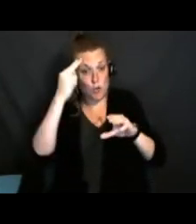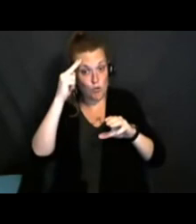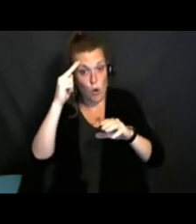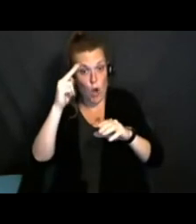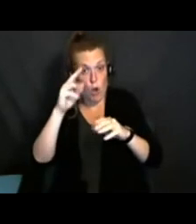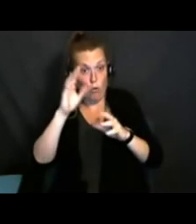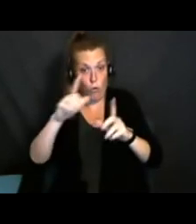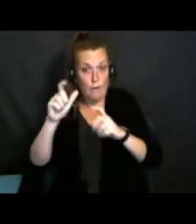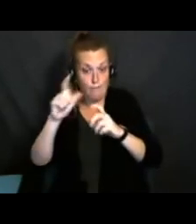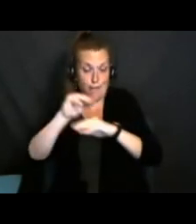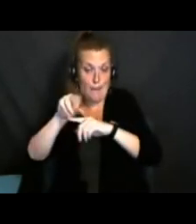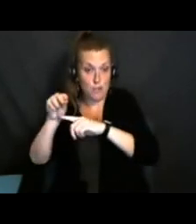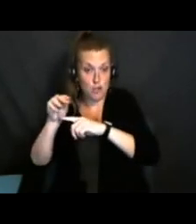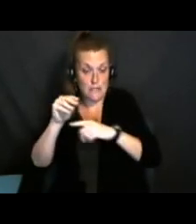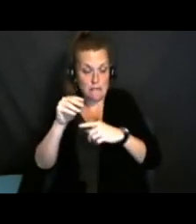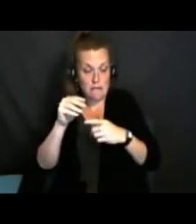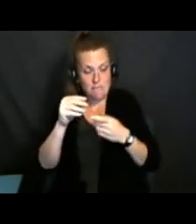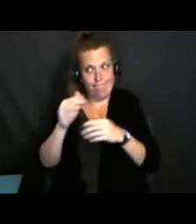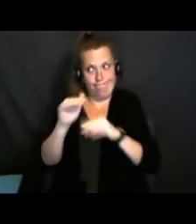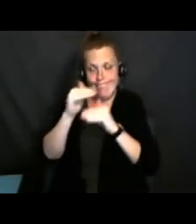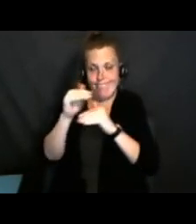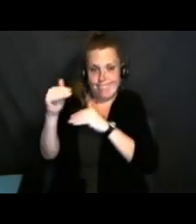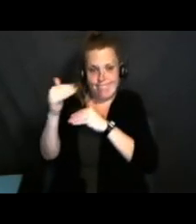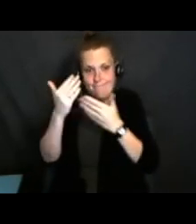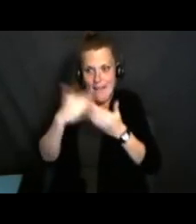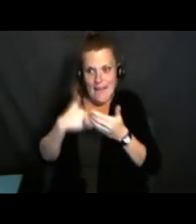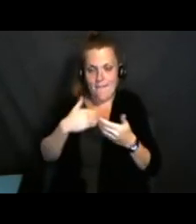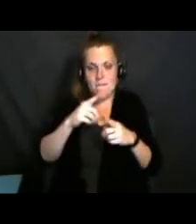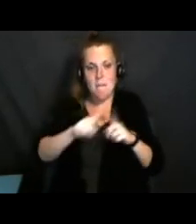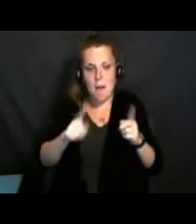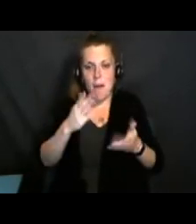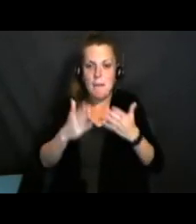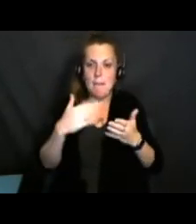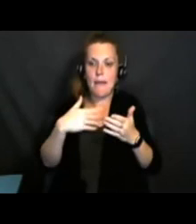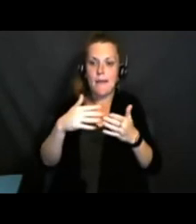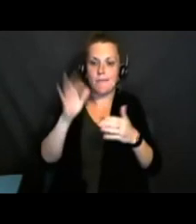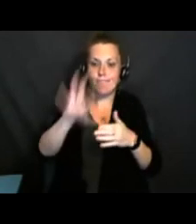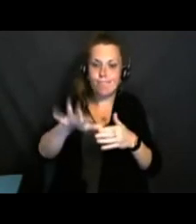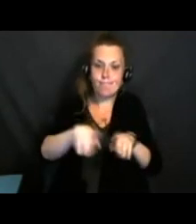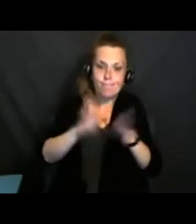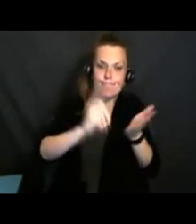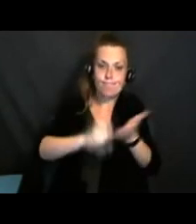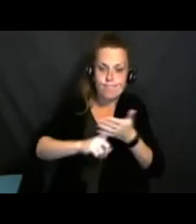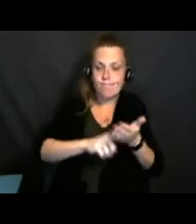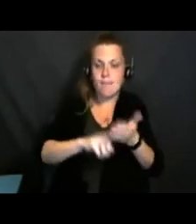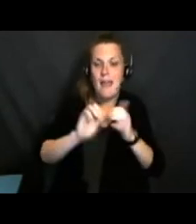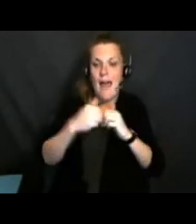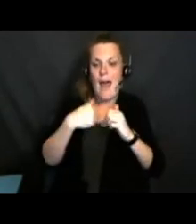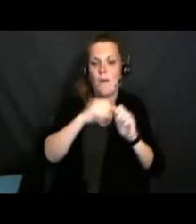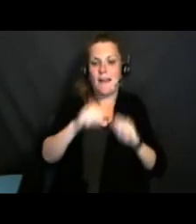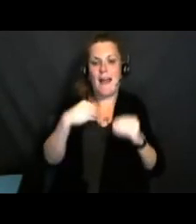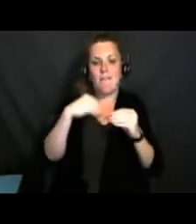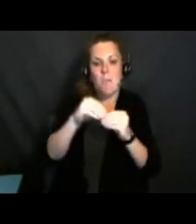be good to start a discussion on how we can have more contextualized kind of authentic tasks in the context